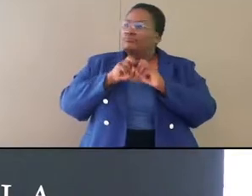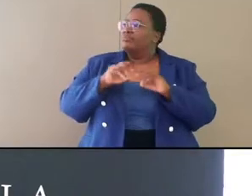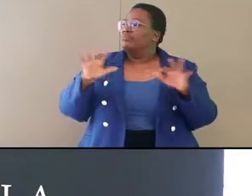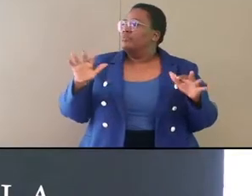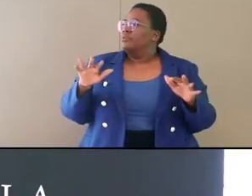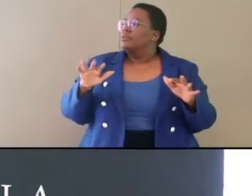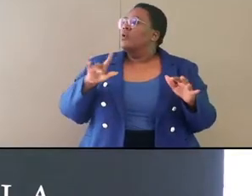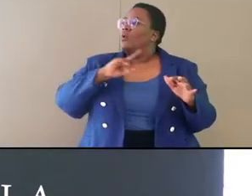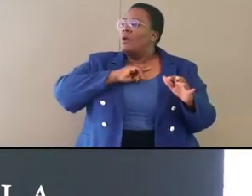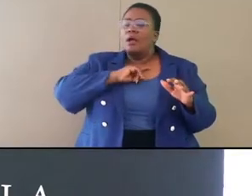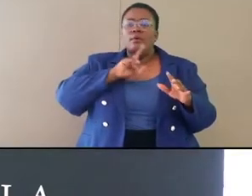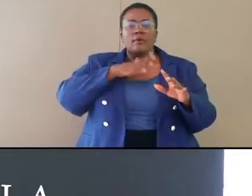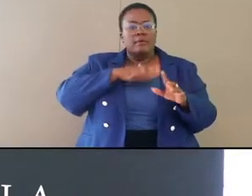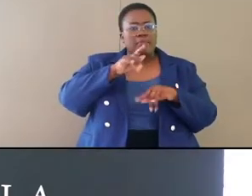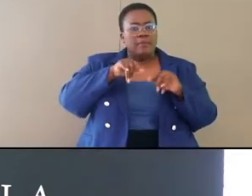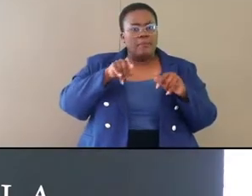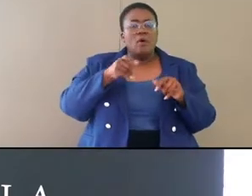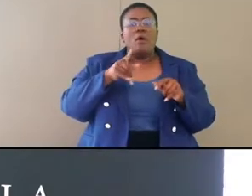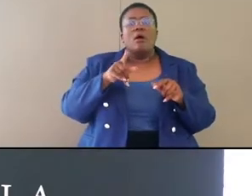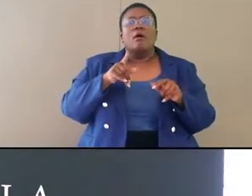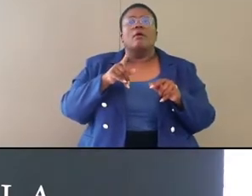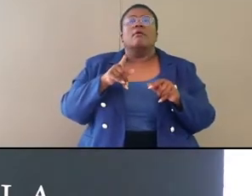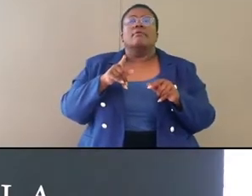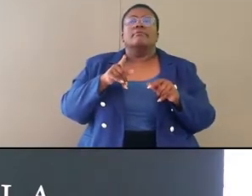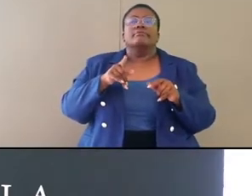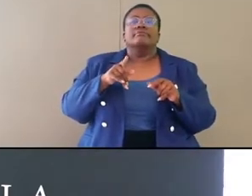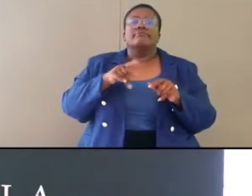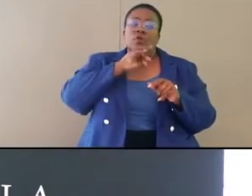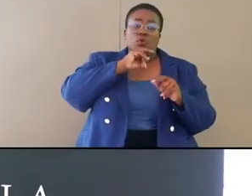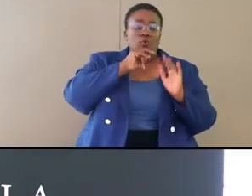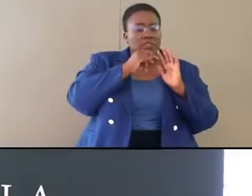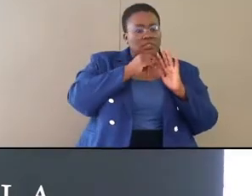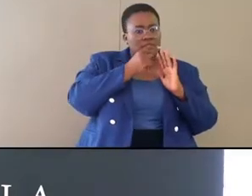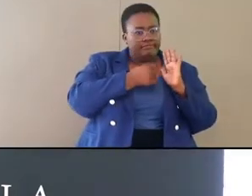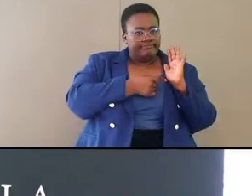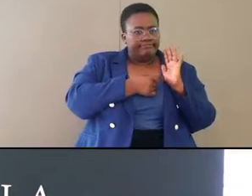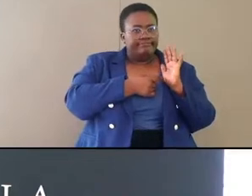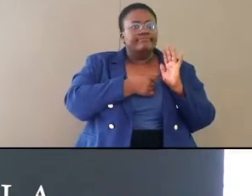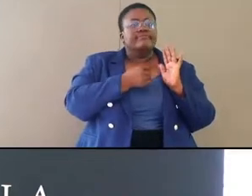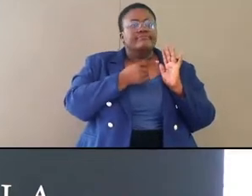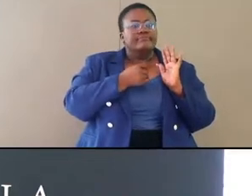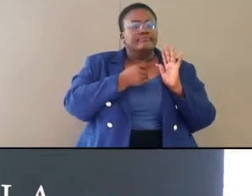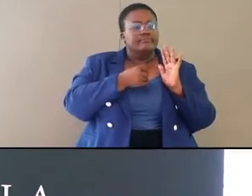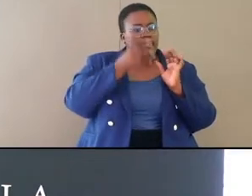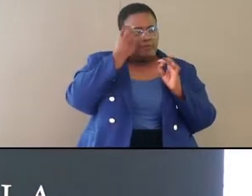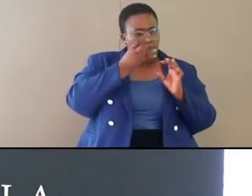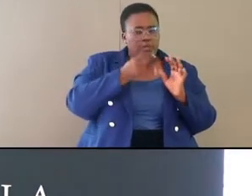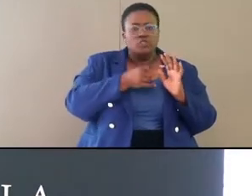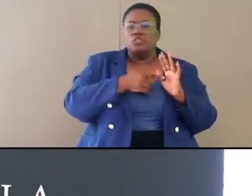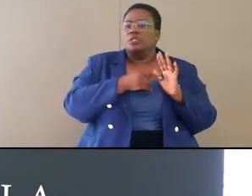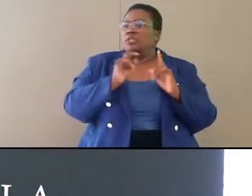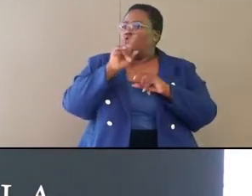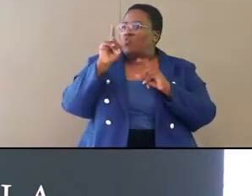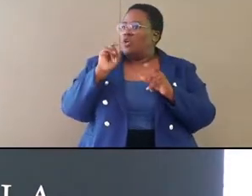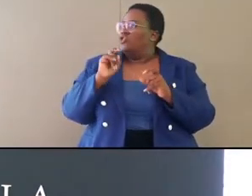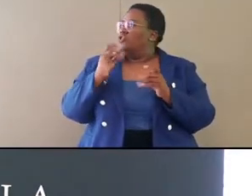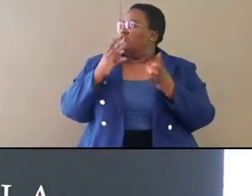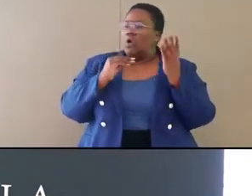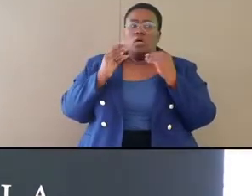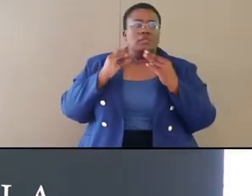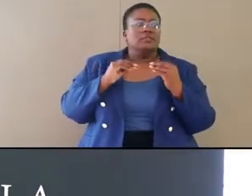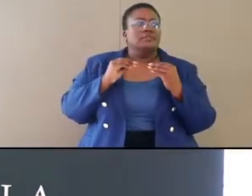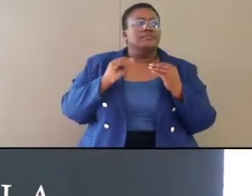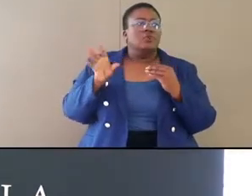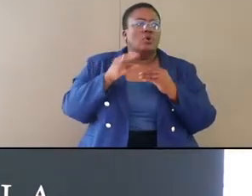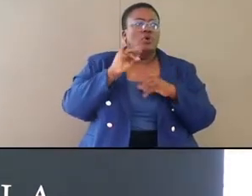recalling the information and ask the questions. So to everyone who is here today from the Nelson